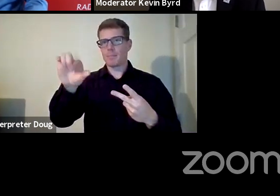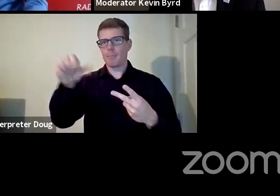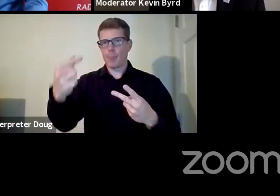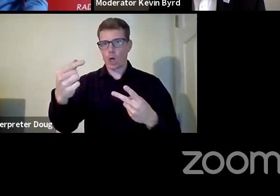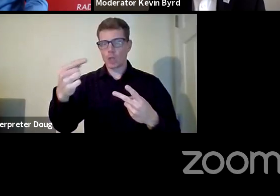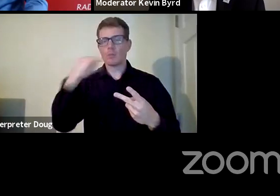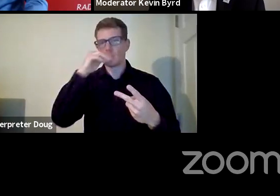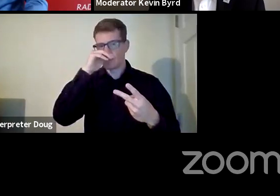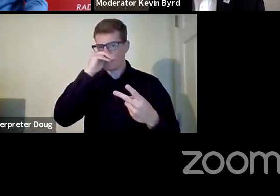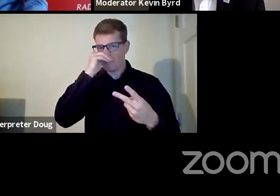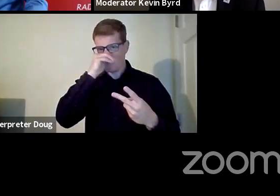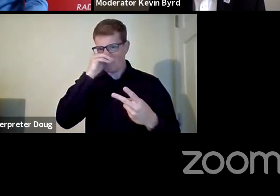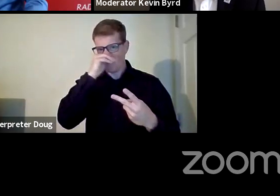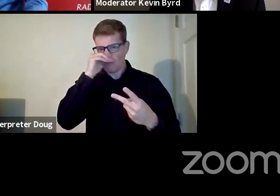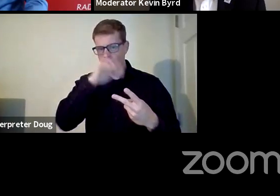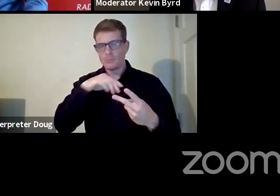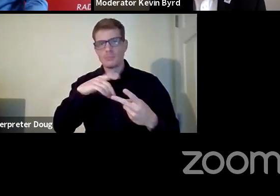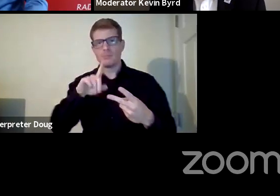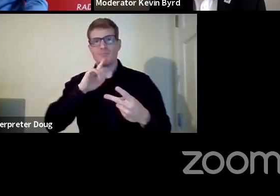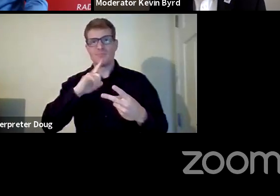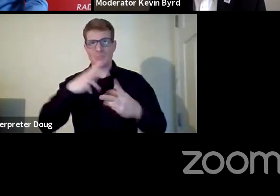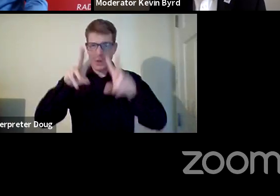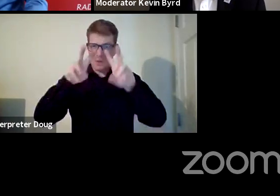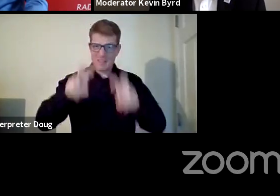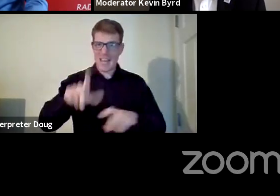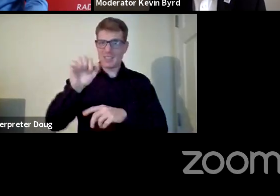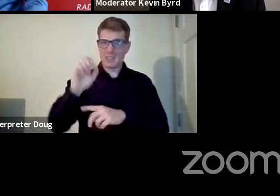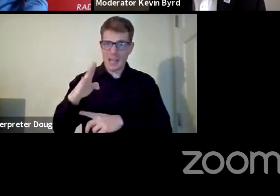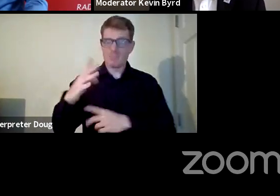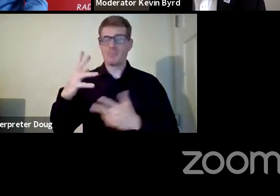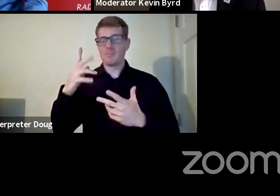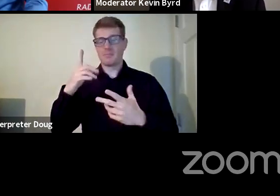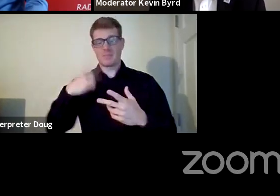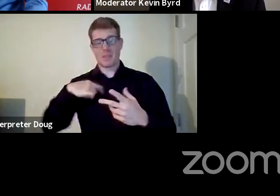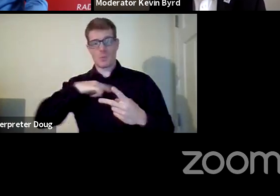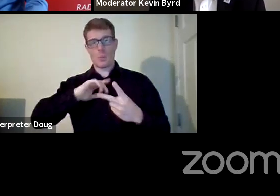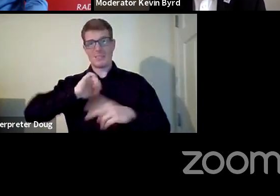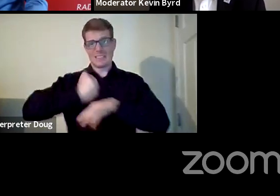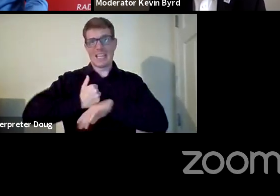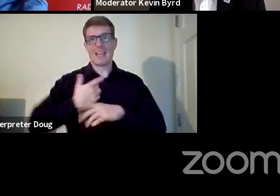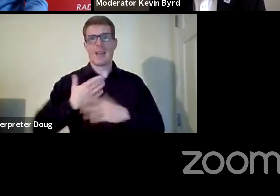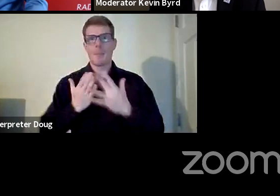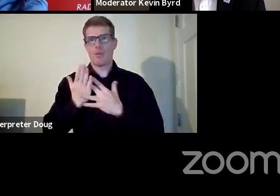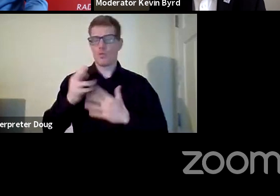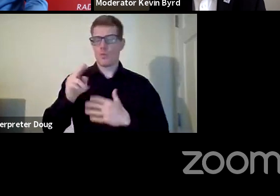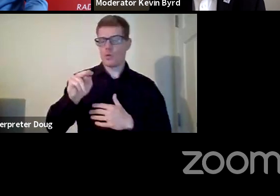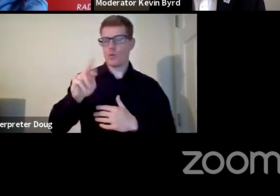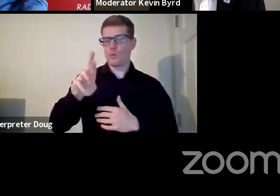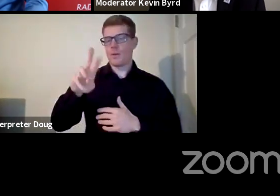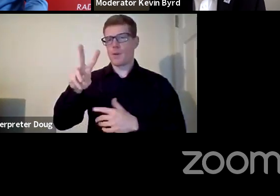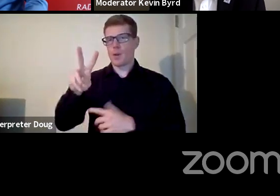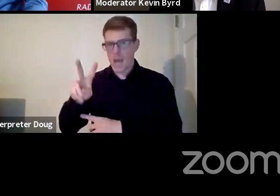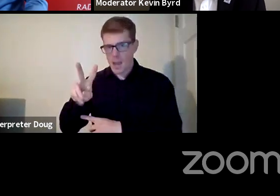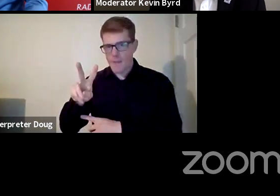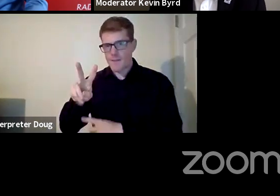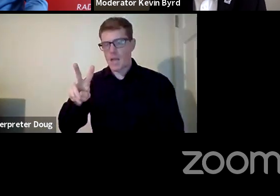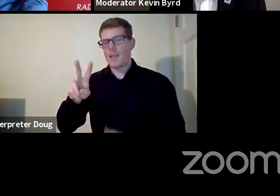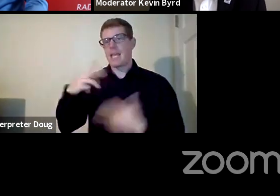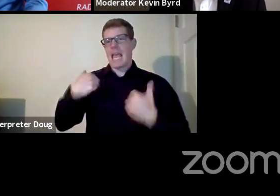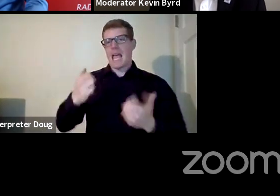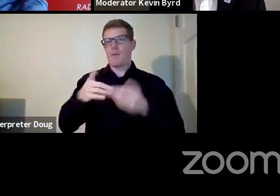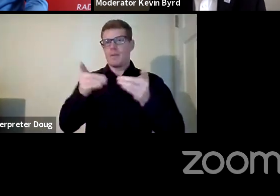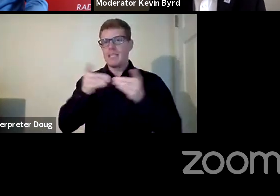analysis labs. And we're doing that through the New River Health District and through our Shippert Student